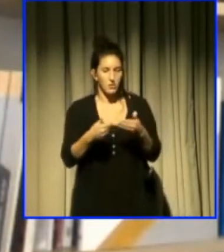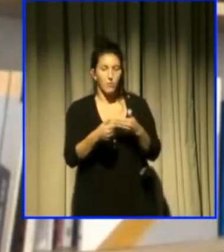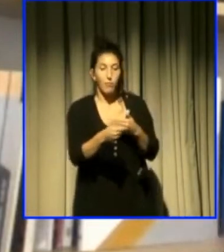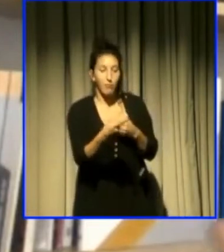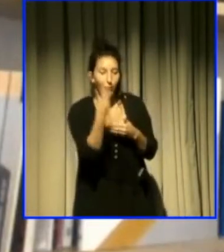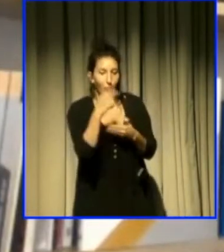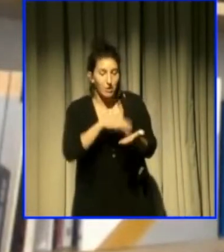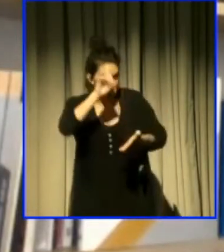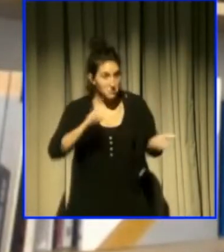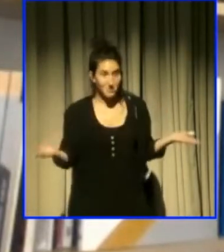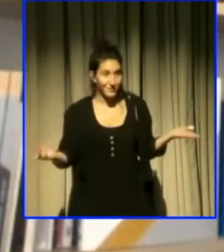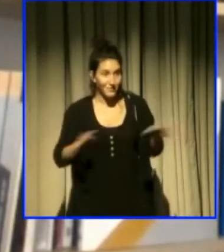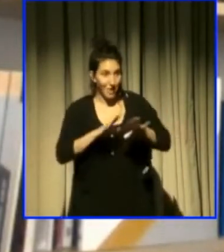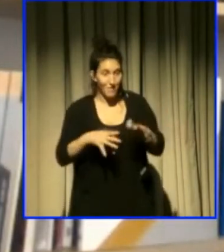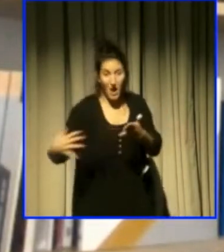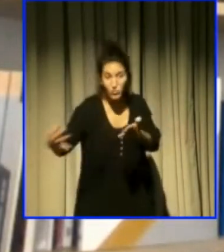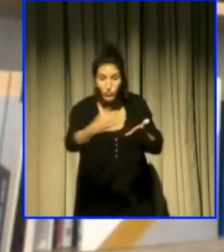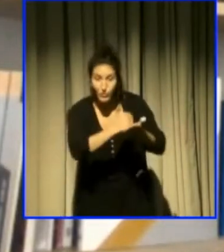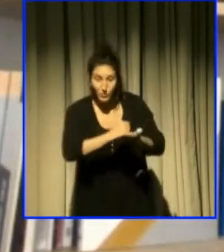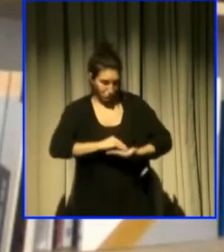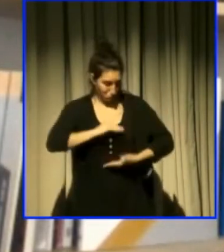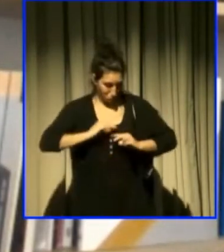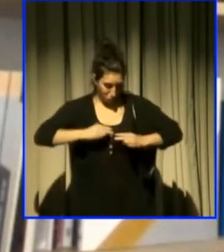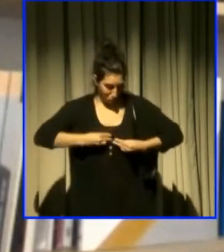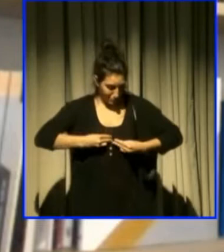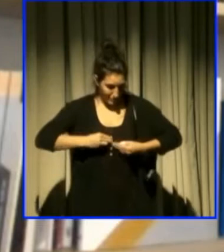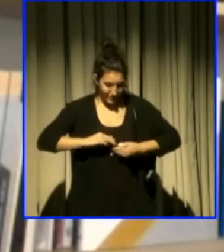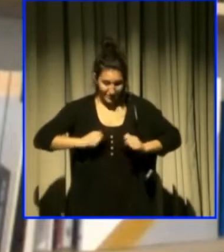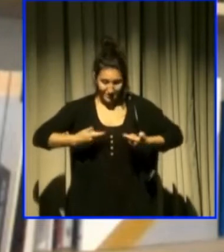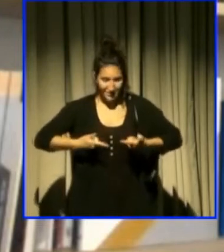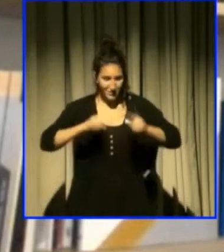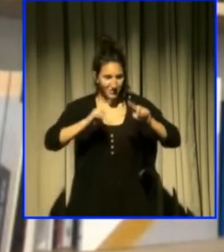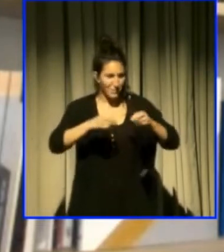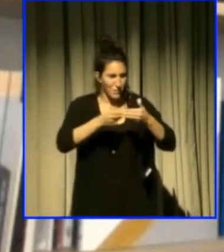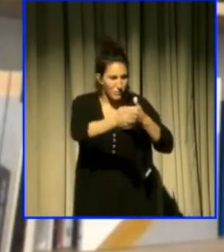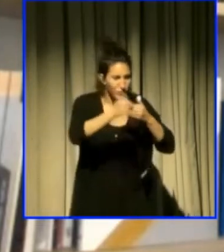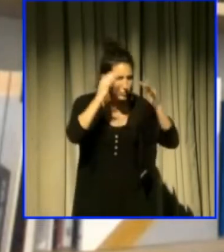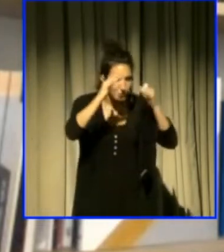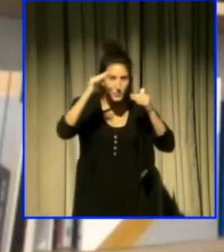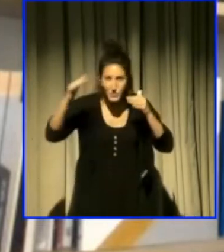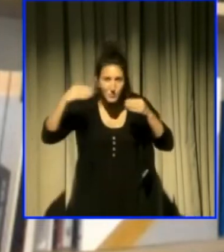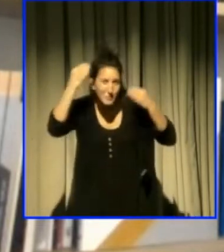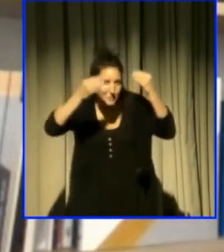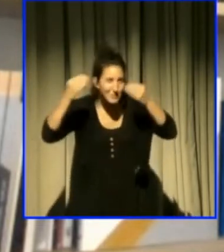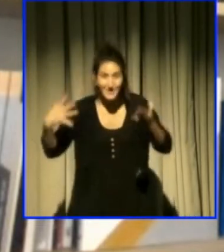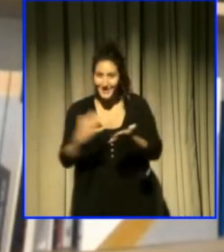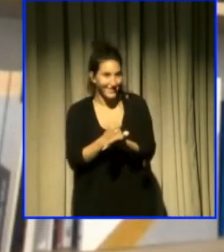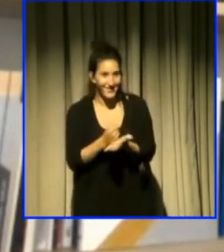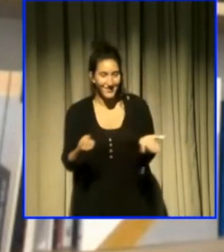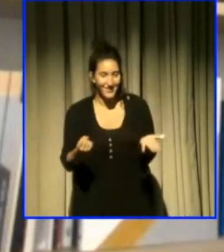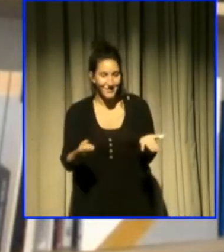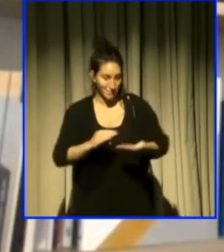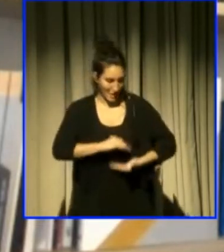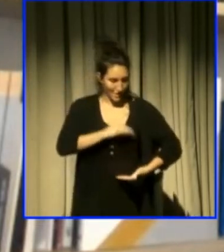have these images and thoughts of the future. The only thing is that although we have this skill, we sometimes find